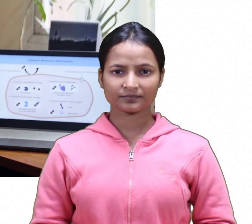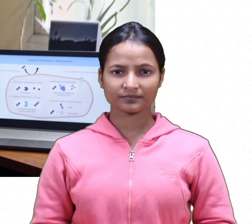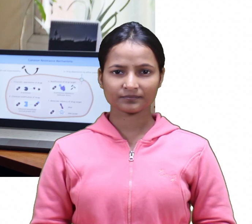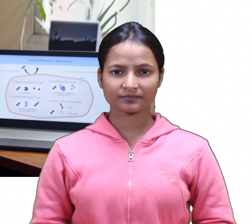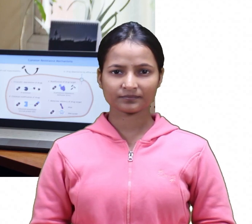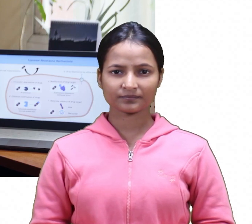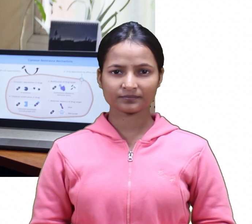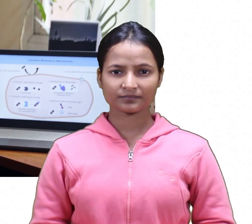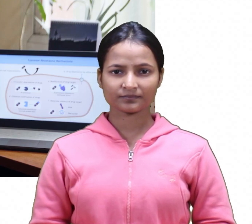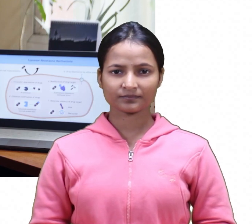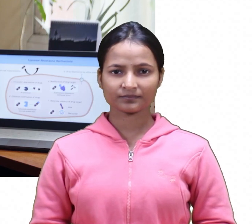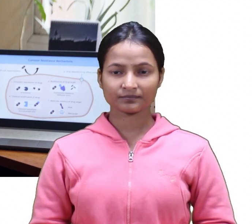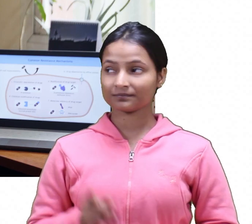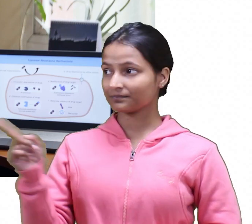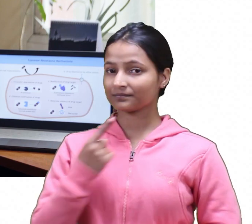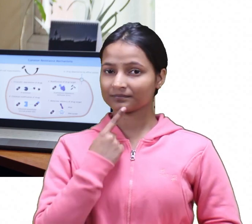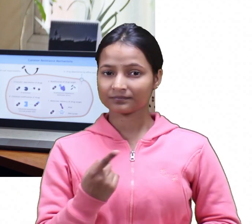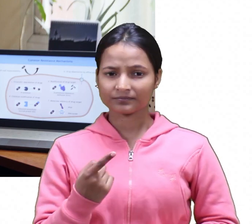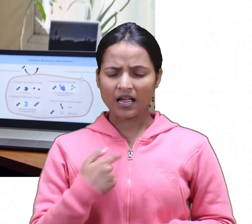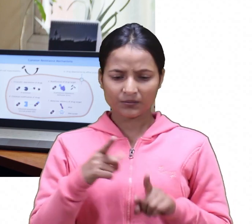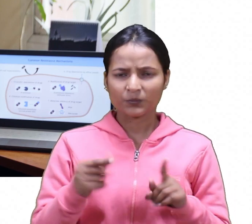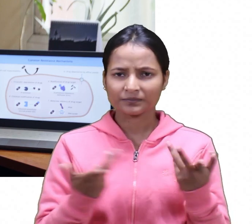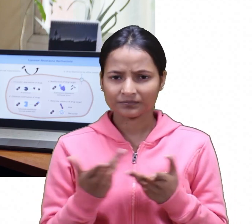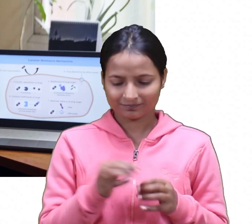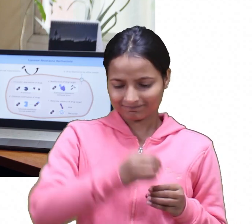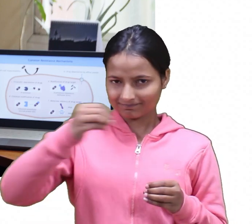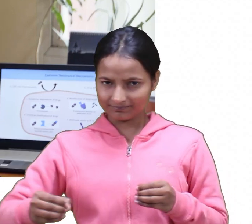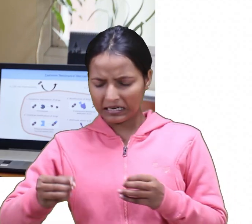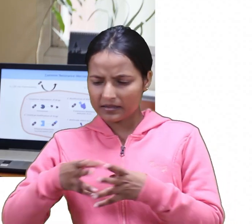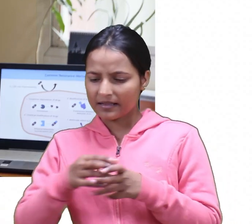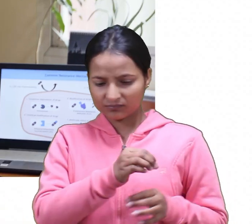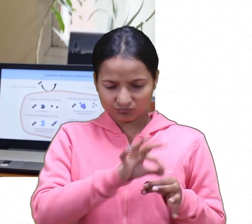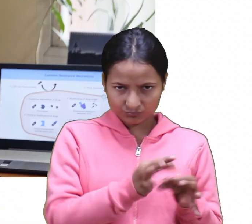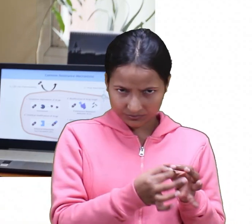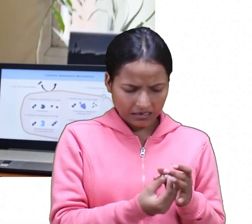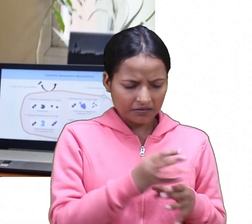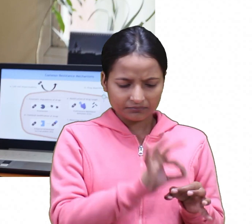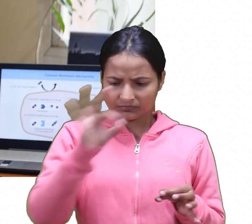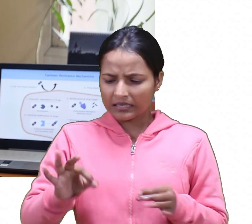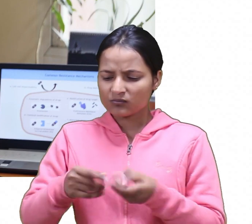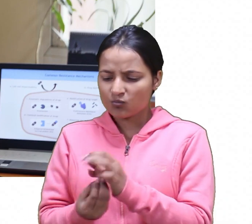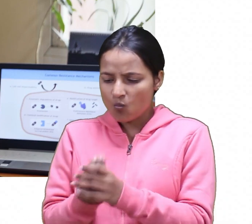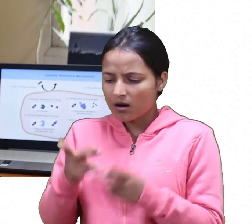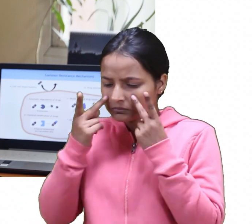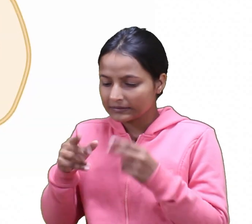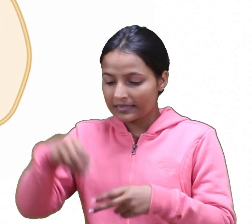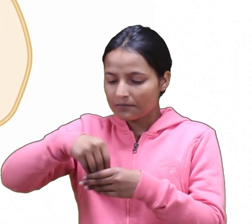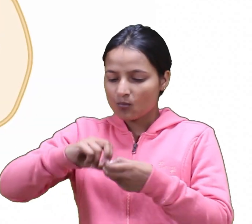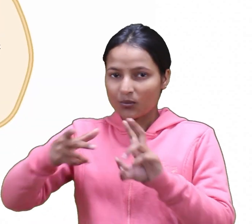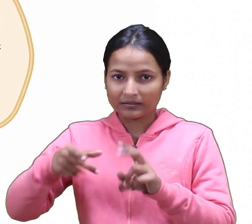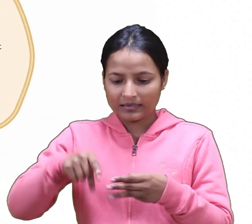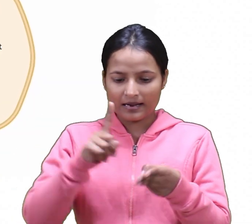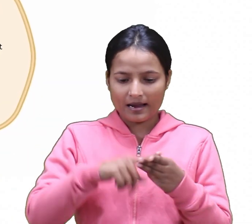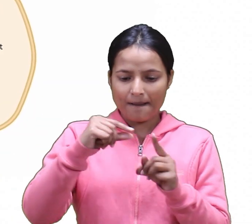Drug-resistant clinical isolates of MTB often show mutations that lead to upregulation of efflux protein that drives the drug out of the cell. We